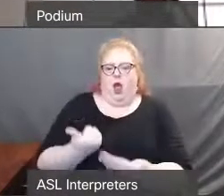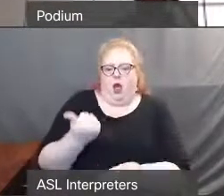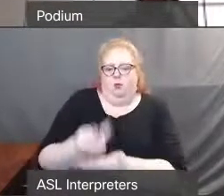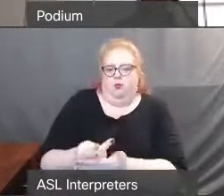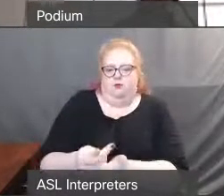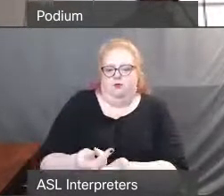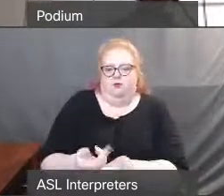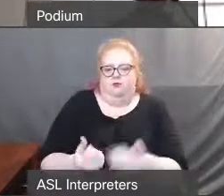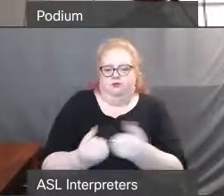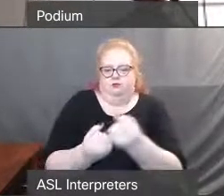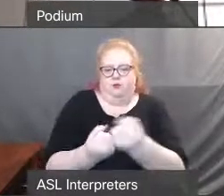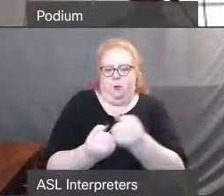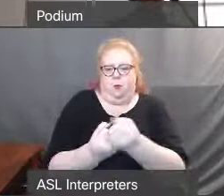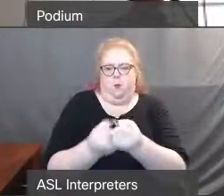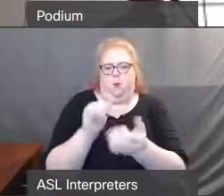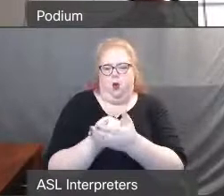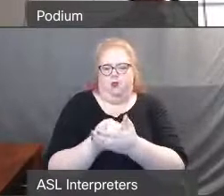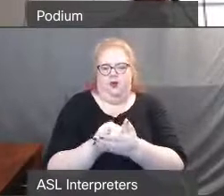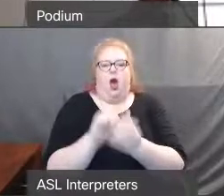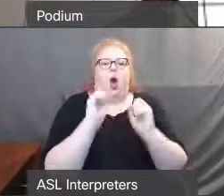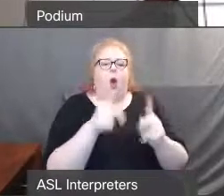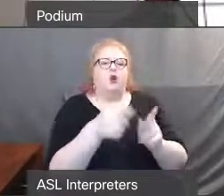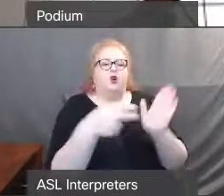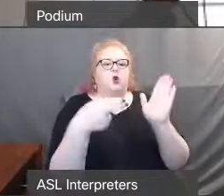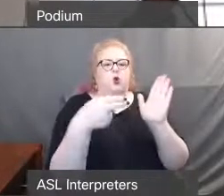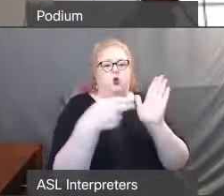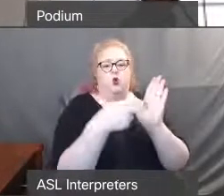Okay, all right. Yeah, we actually had you listed as against. So you